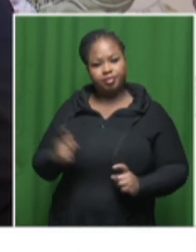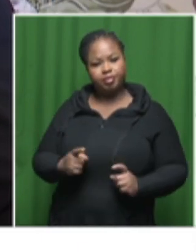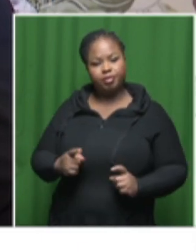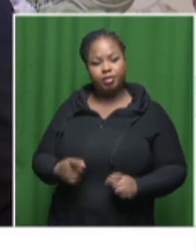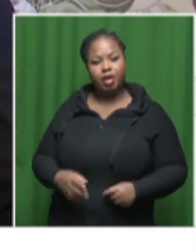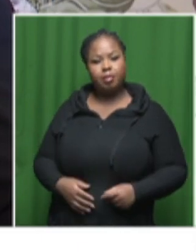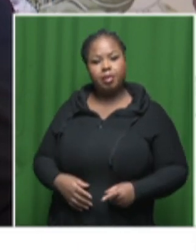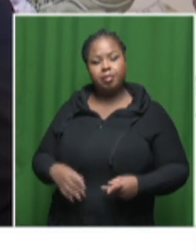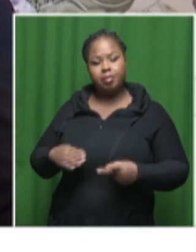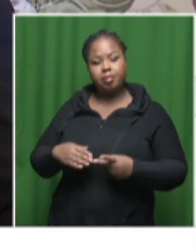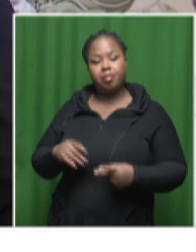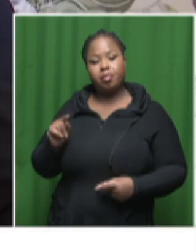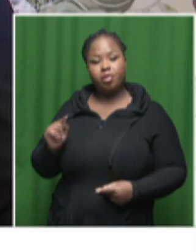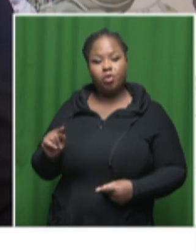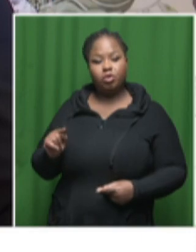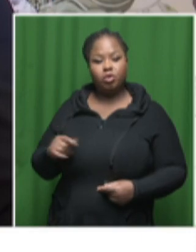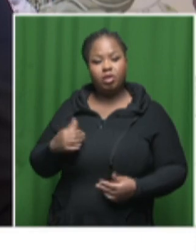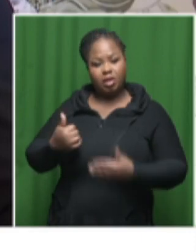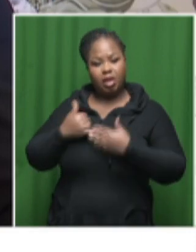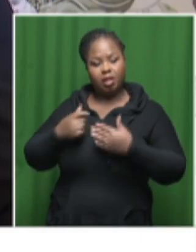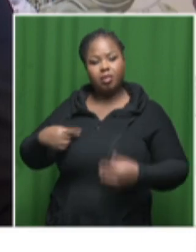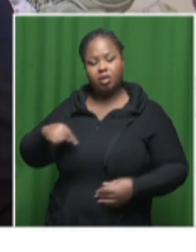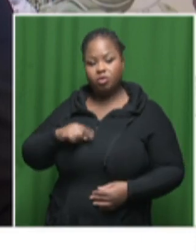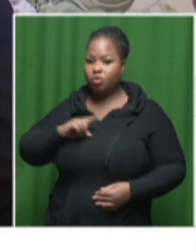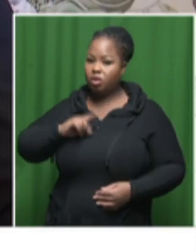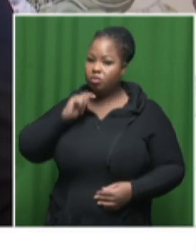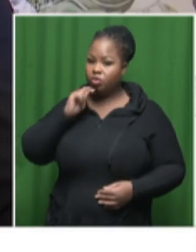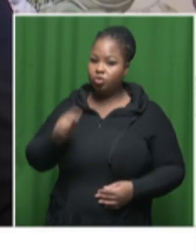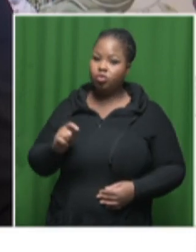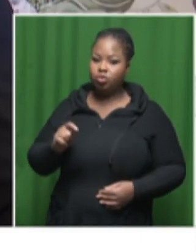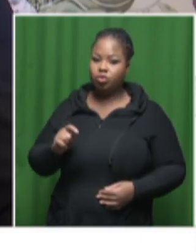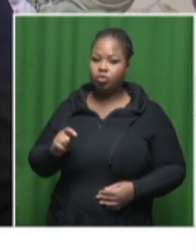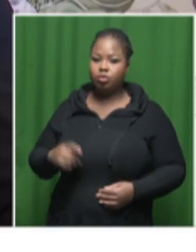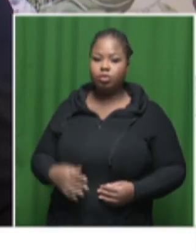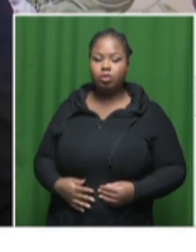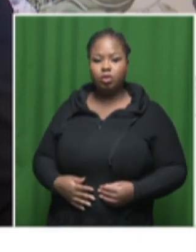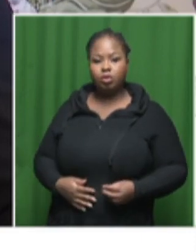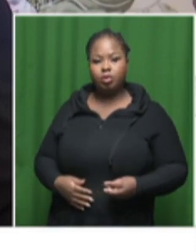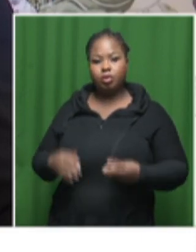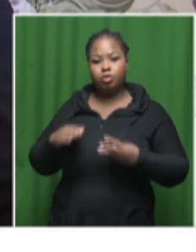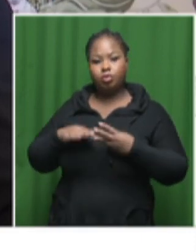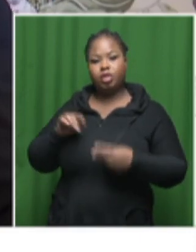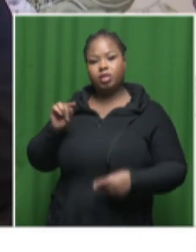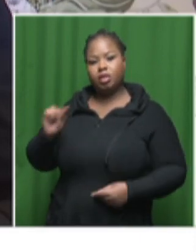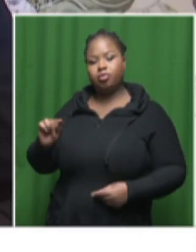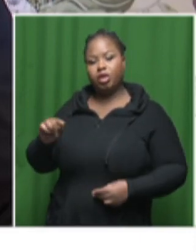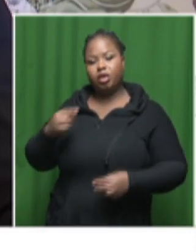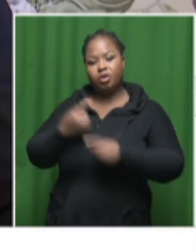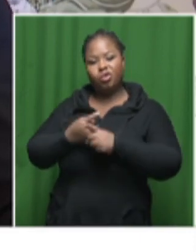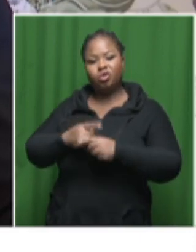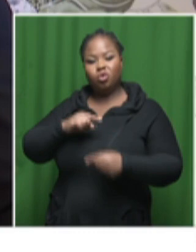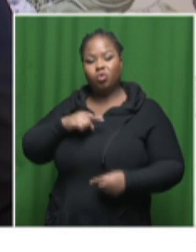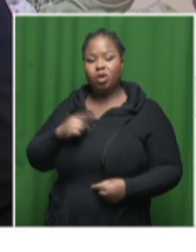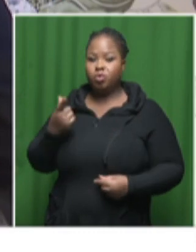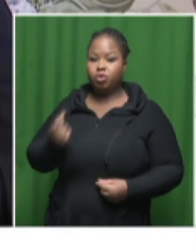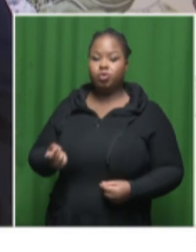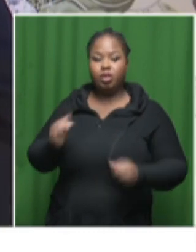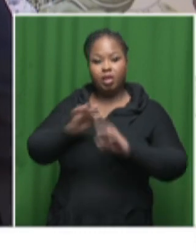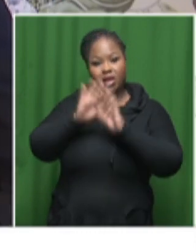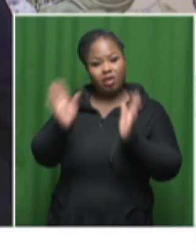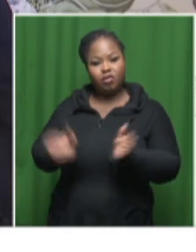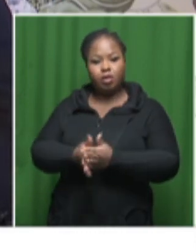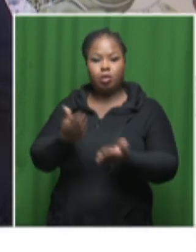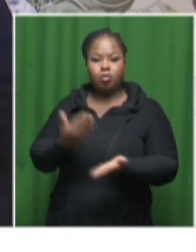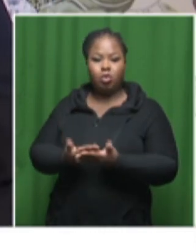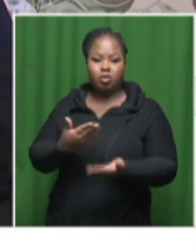because the reality, Sakina, is that the resources of the state are constrained. And we do everything possible